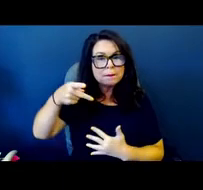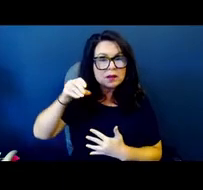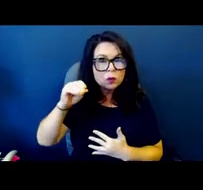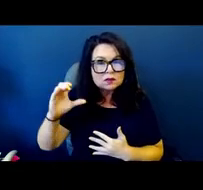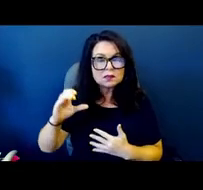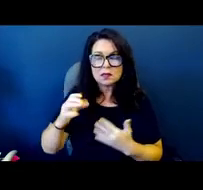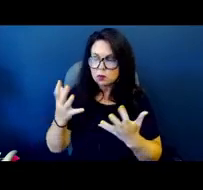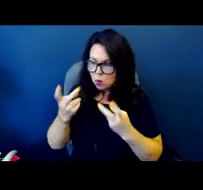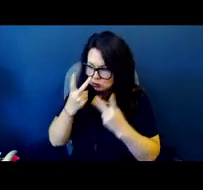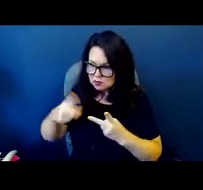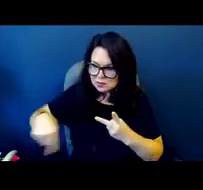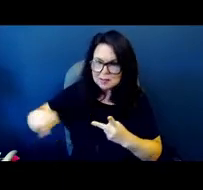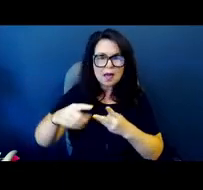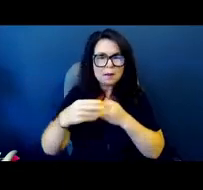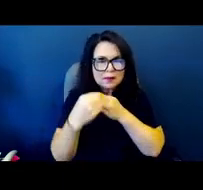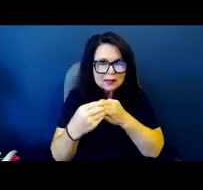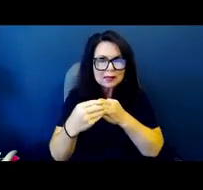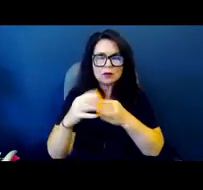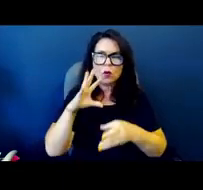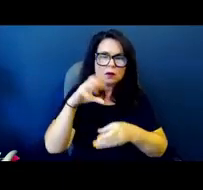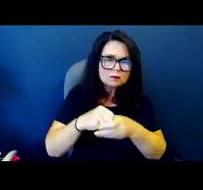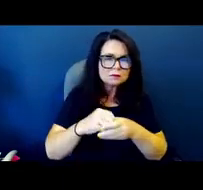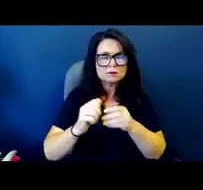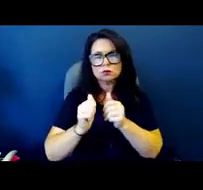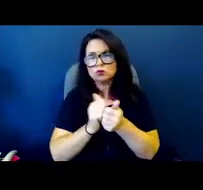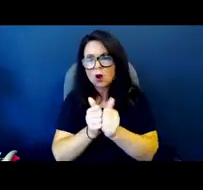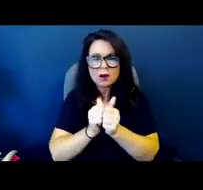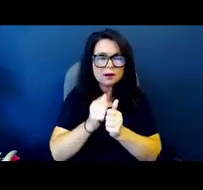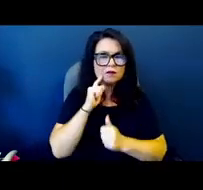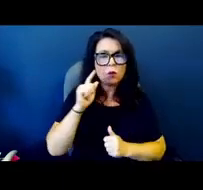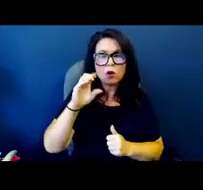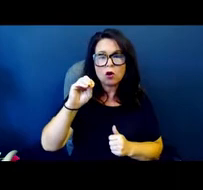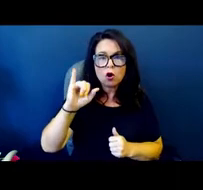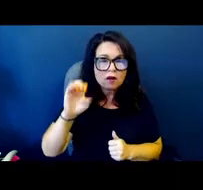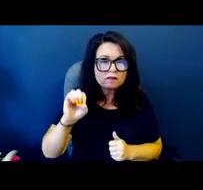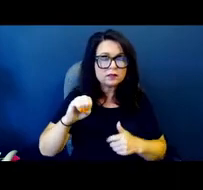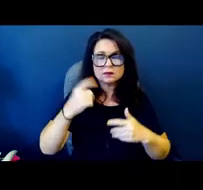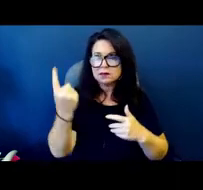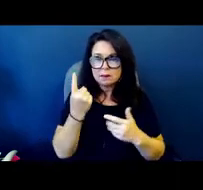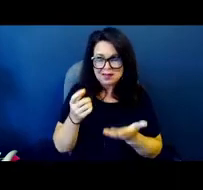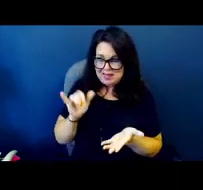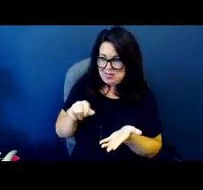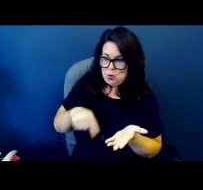office. Those are the kinds of things that are going to make